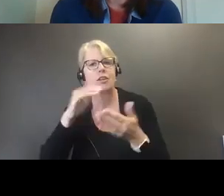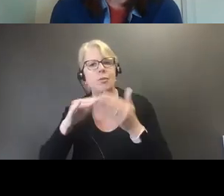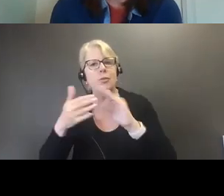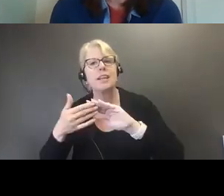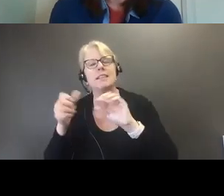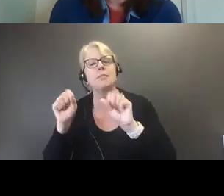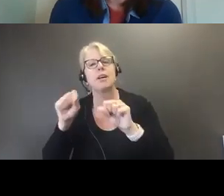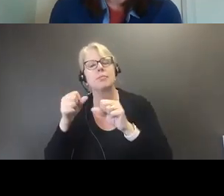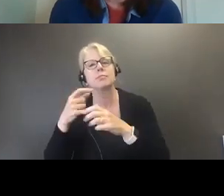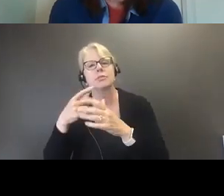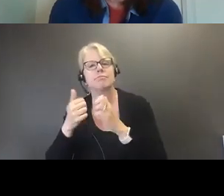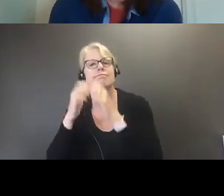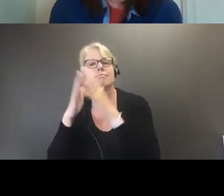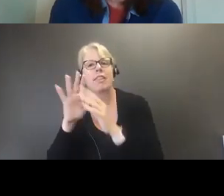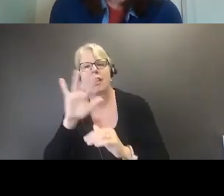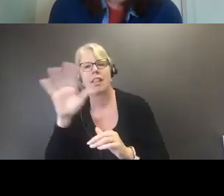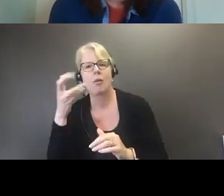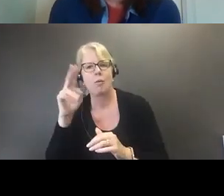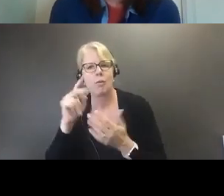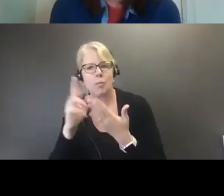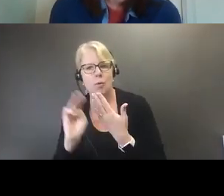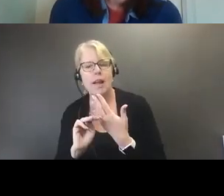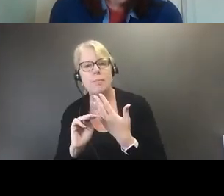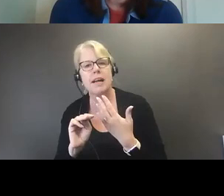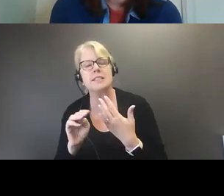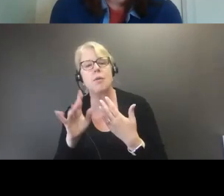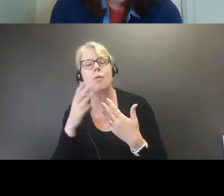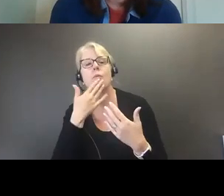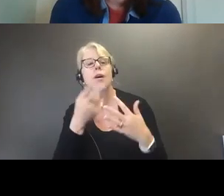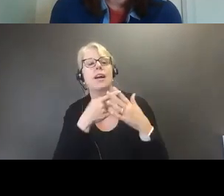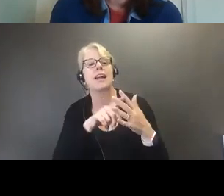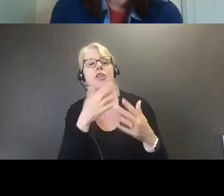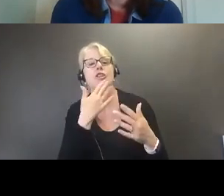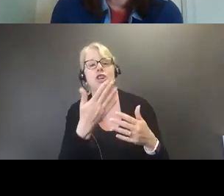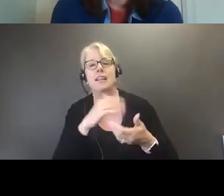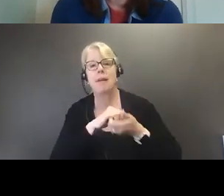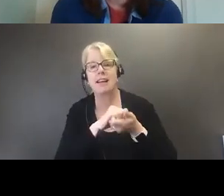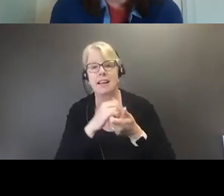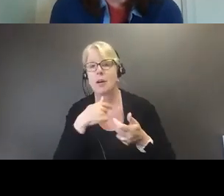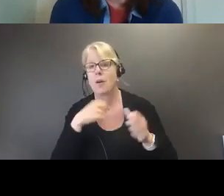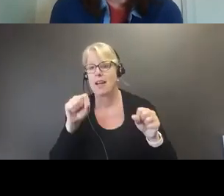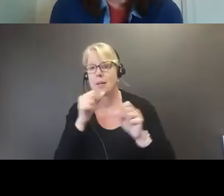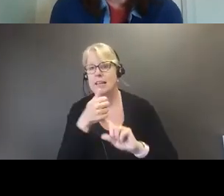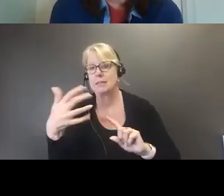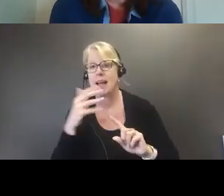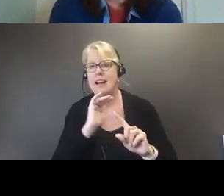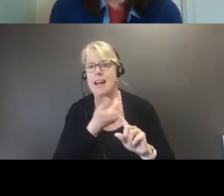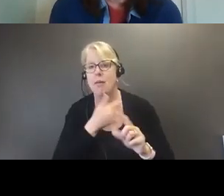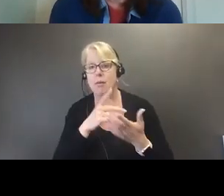own programs. So initially at the Good Companions, we were able to expand our